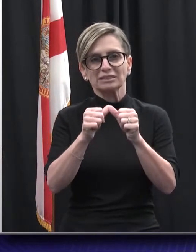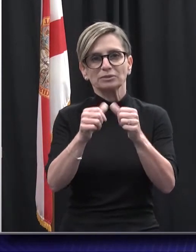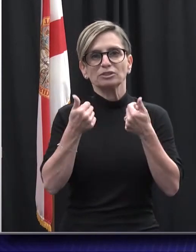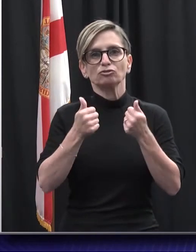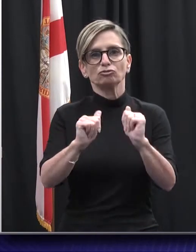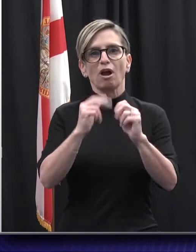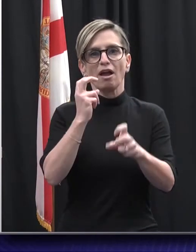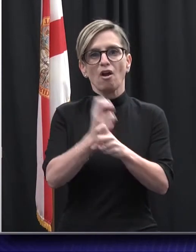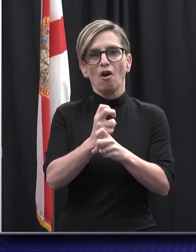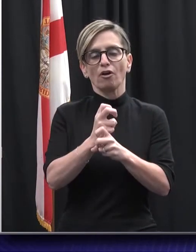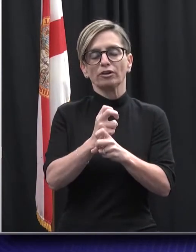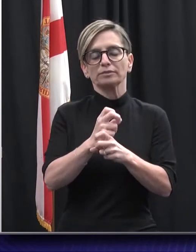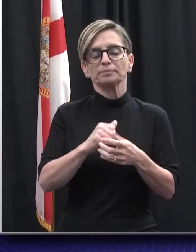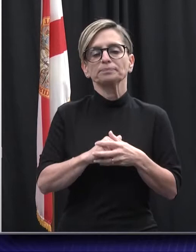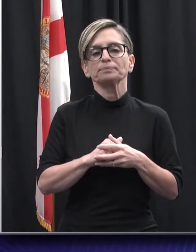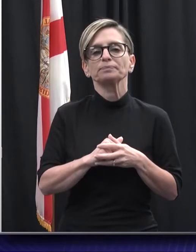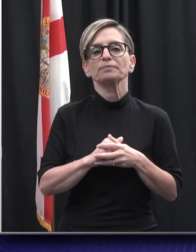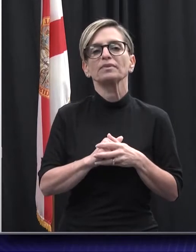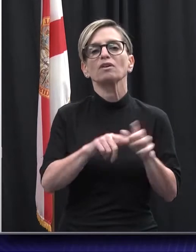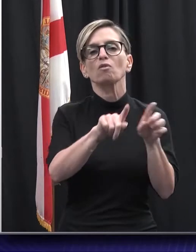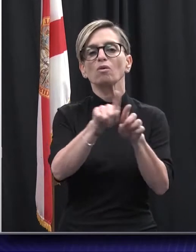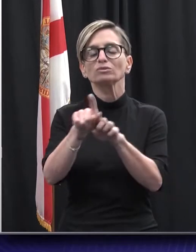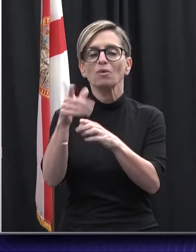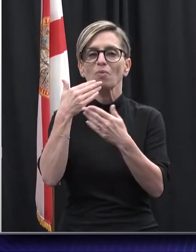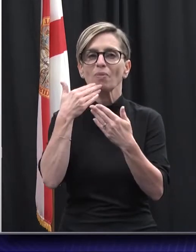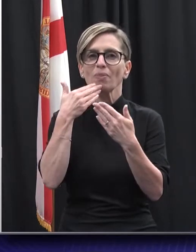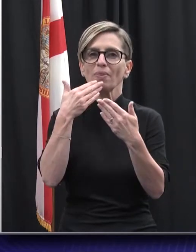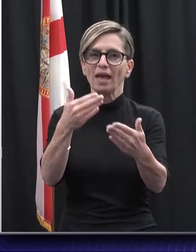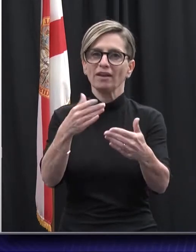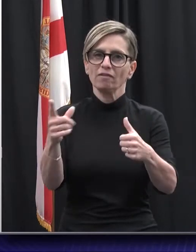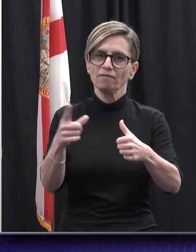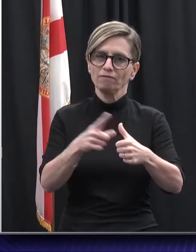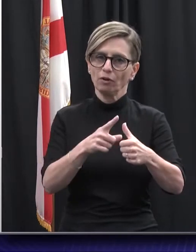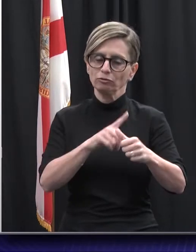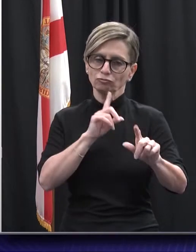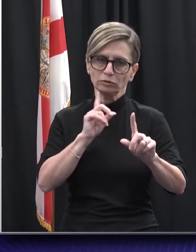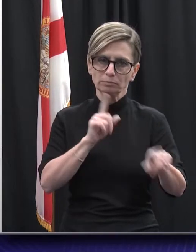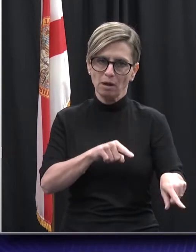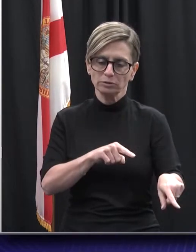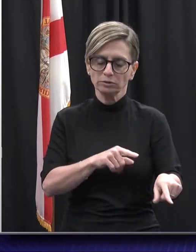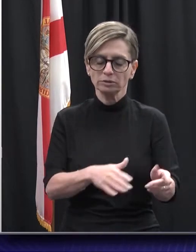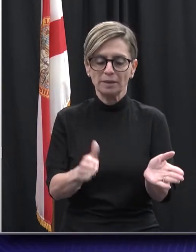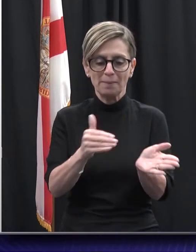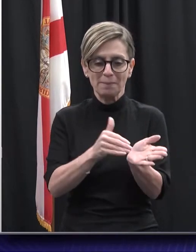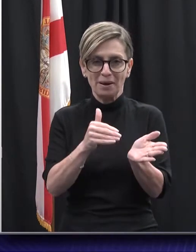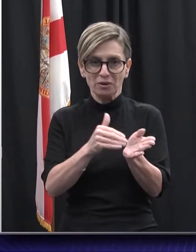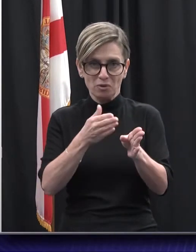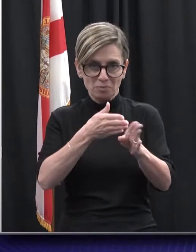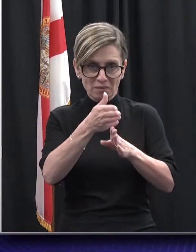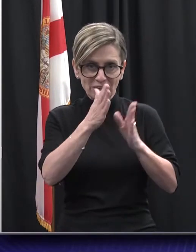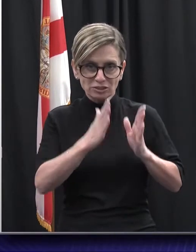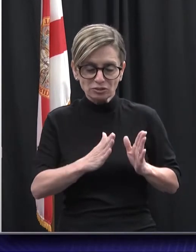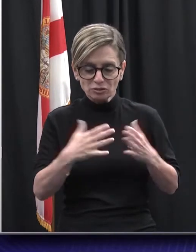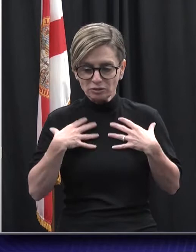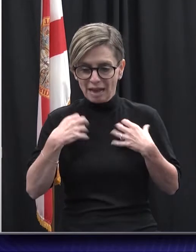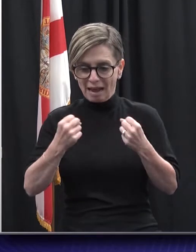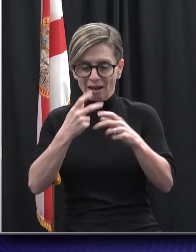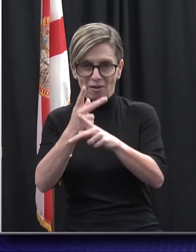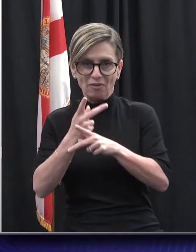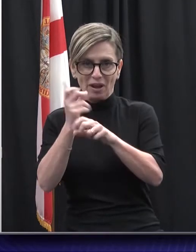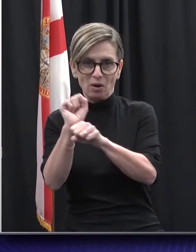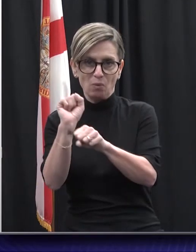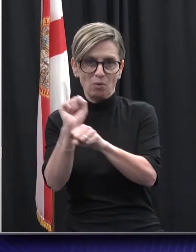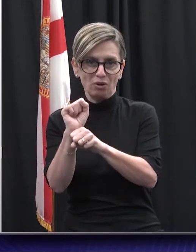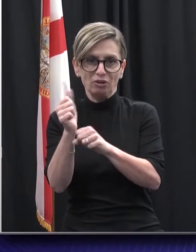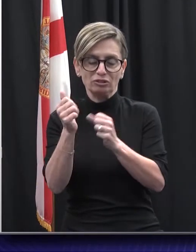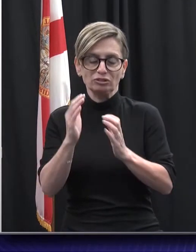to end by again thanking the first responders, our medical professionals, our healthcare workers, and any of you that are